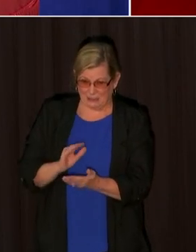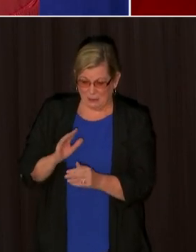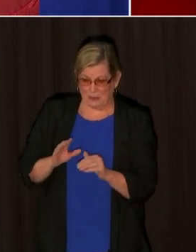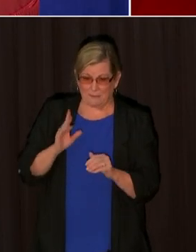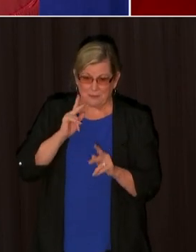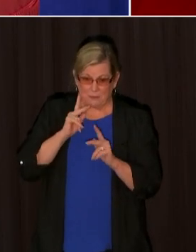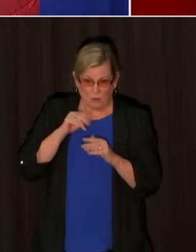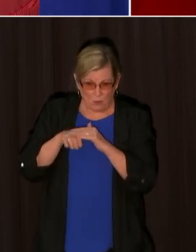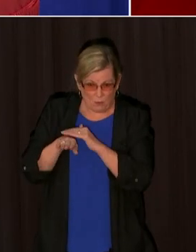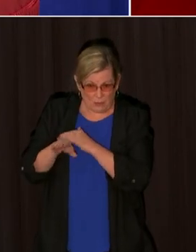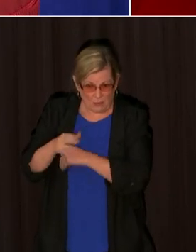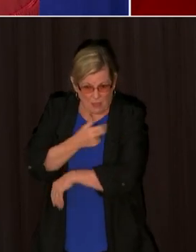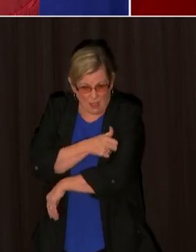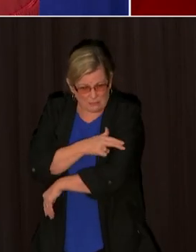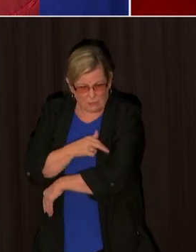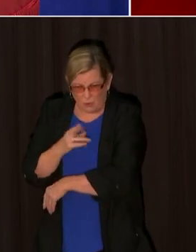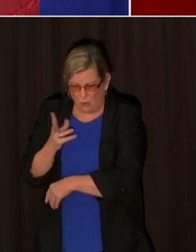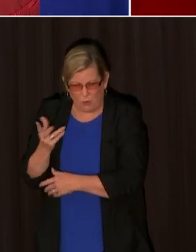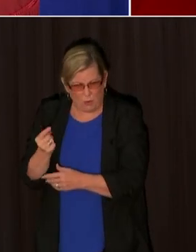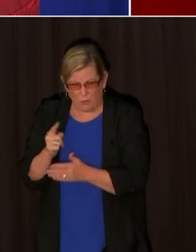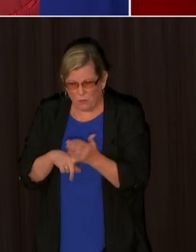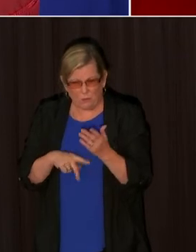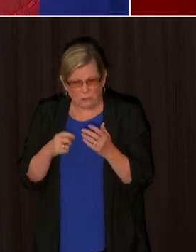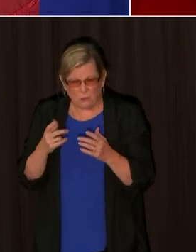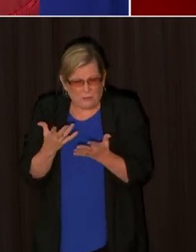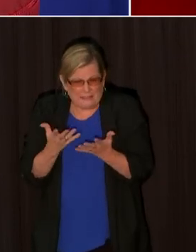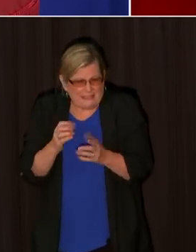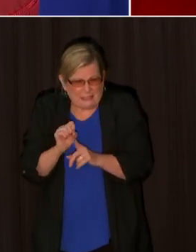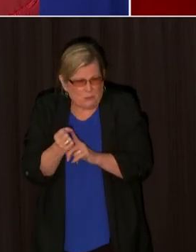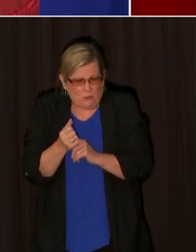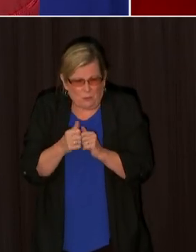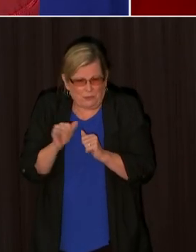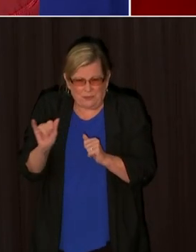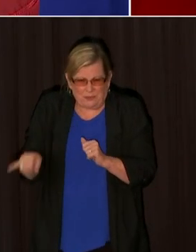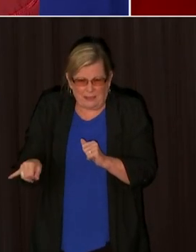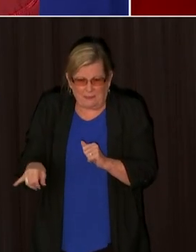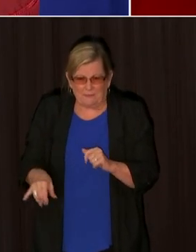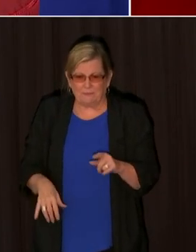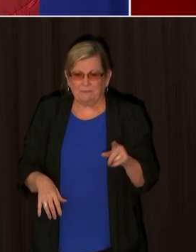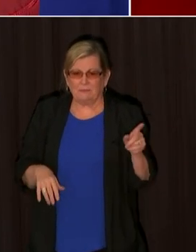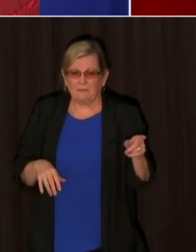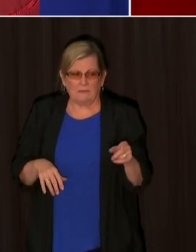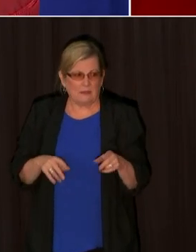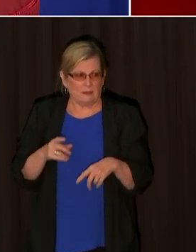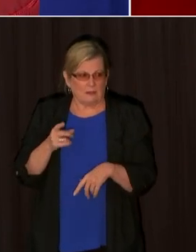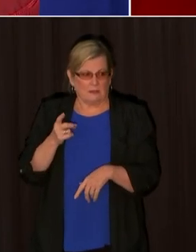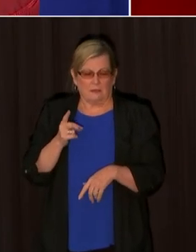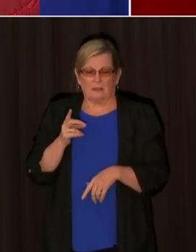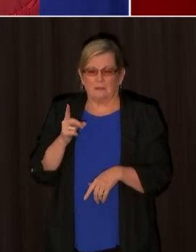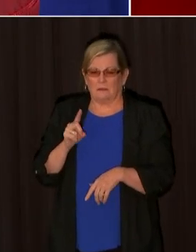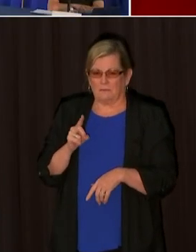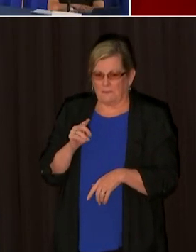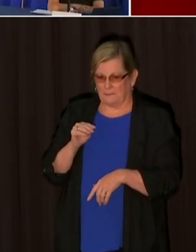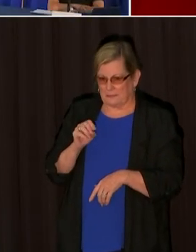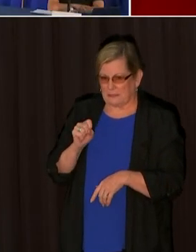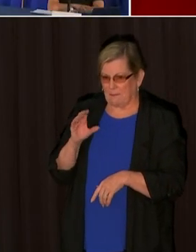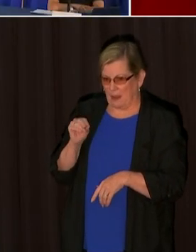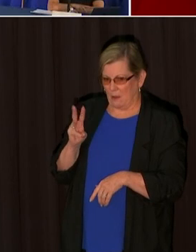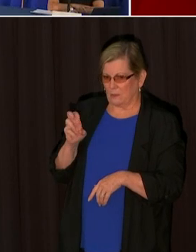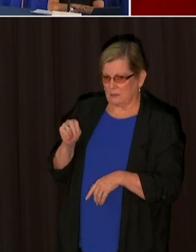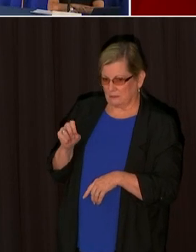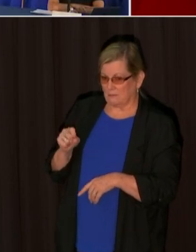not coming to the hospital, or what's the situation? I'll go first. We have seen a decline in